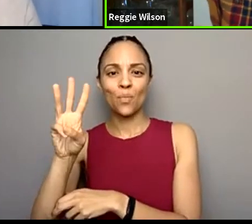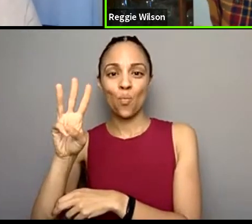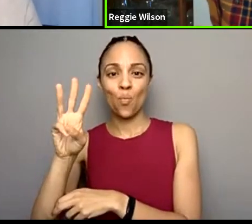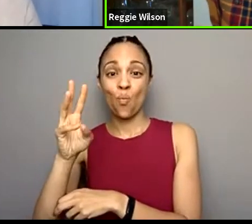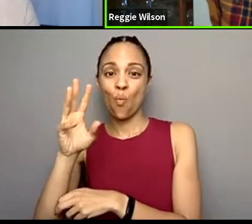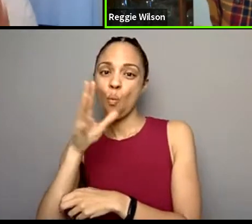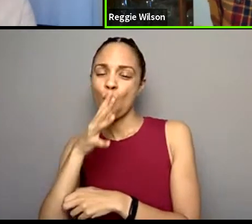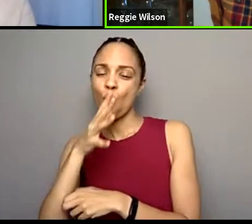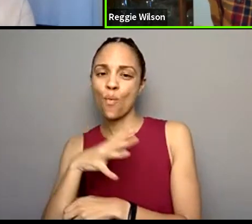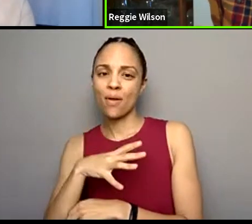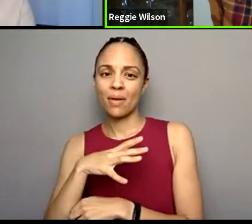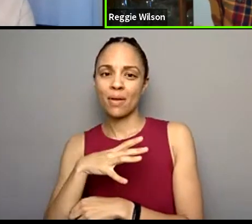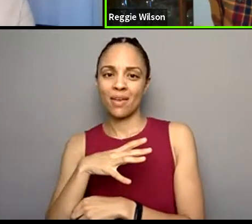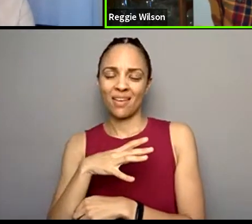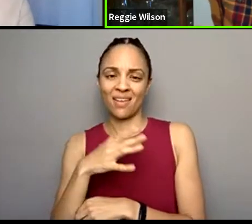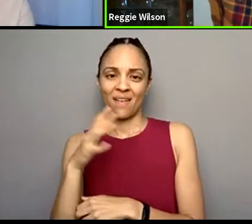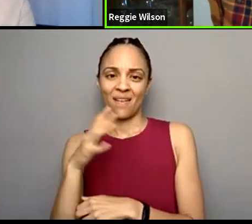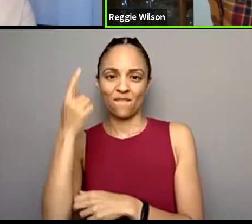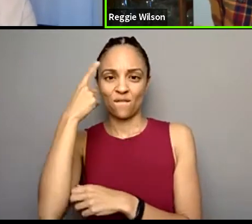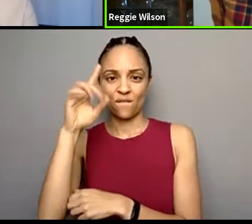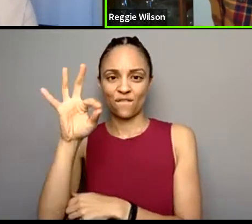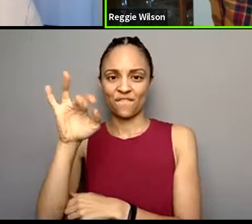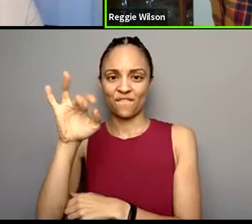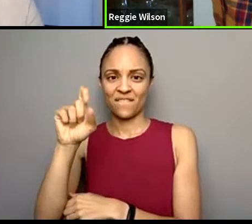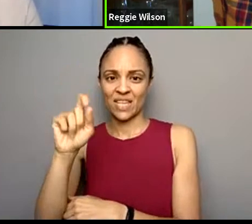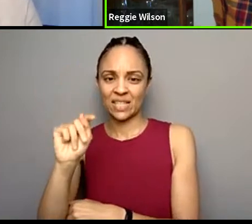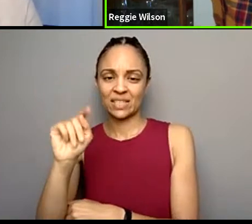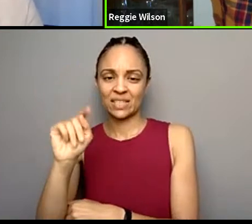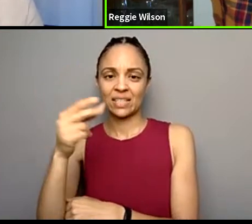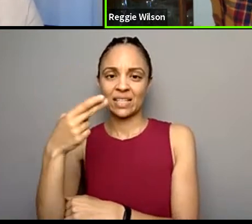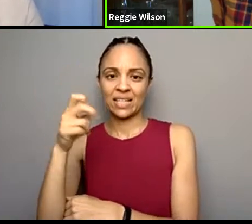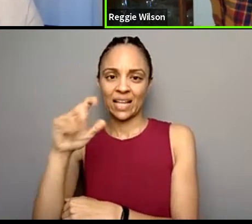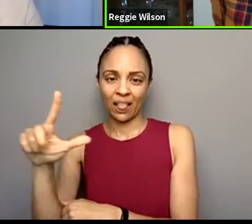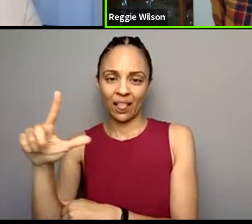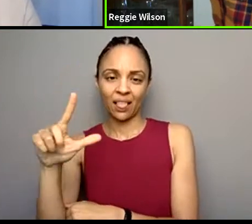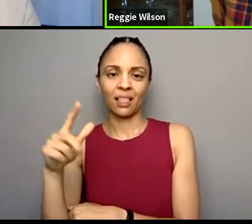Annie Wong, Hadar Ahuvia, Michelle Yard,